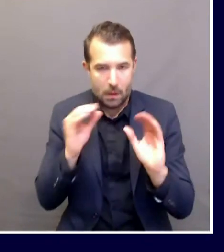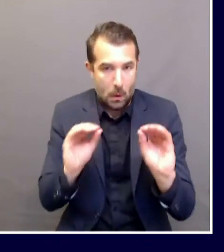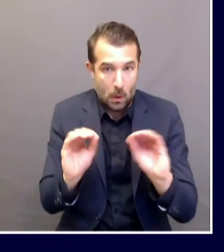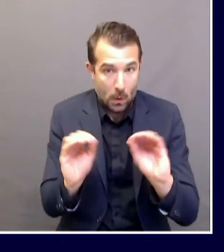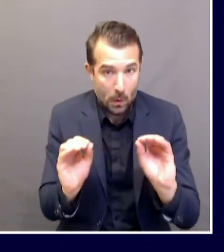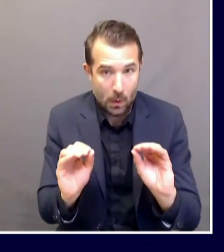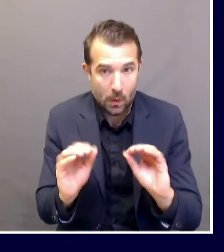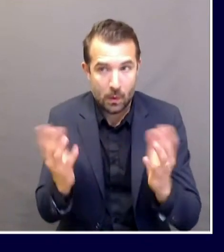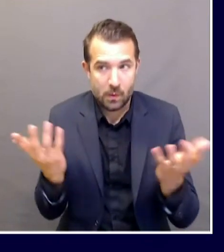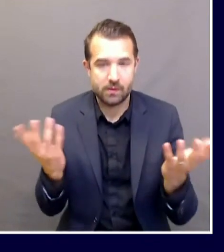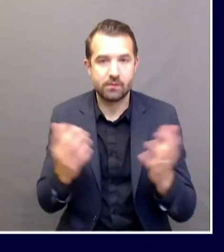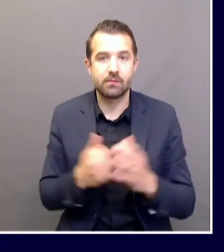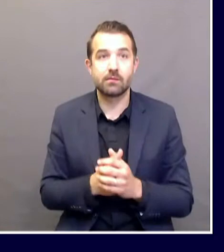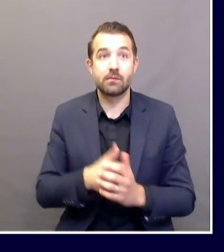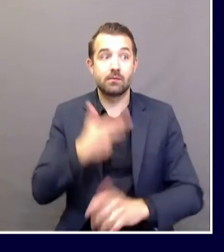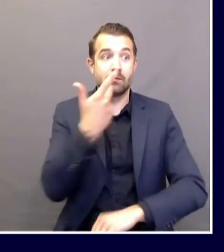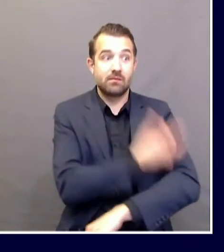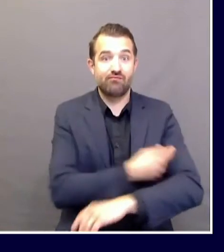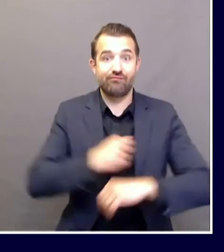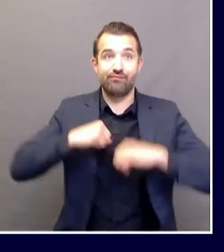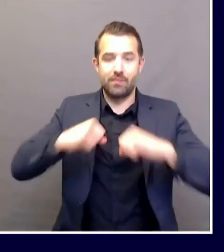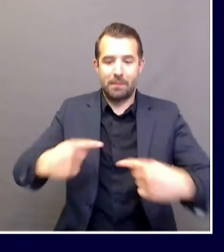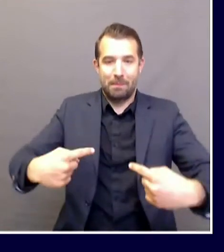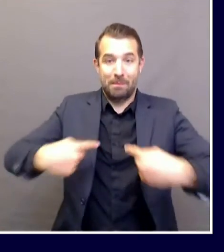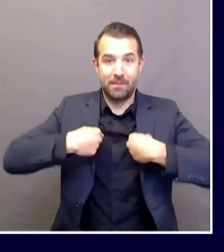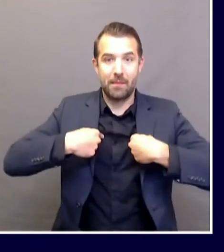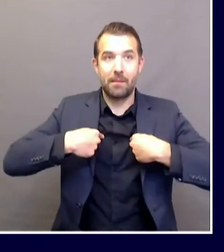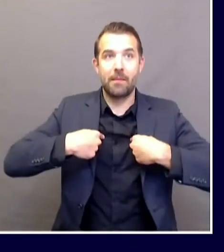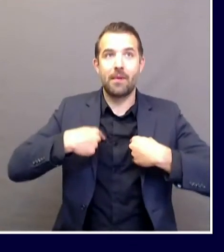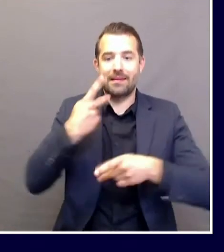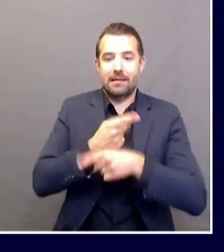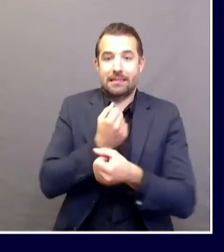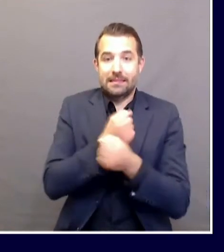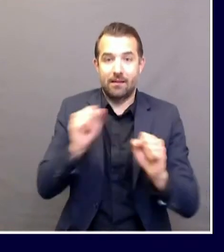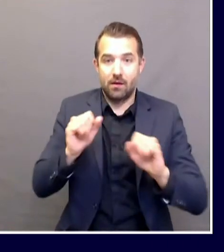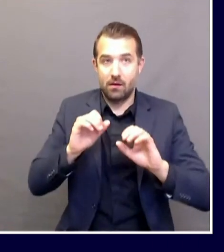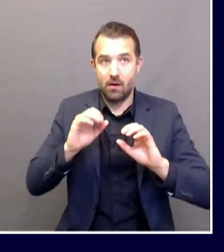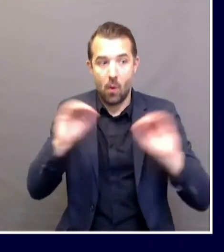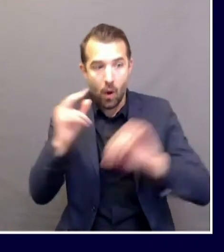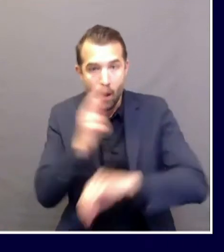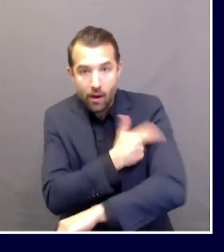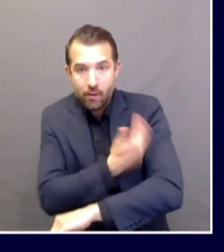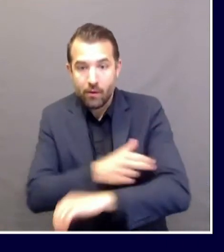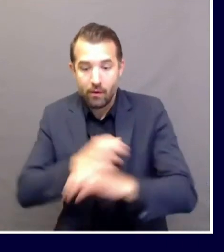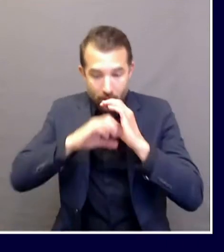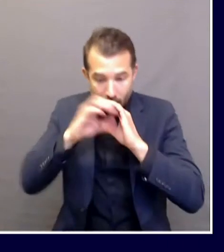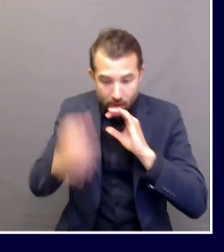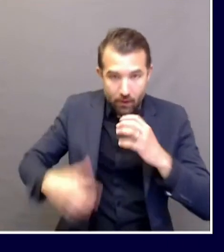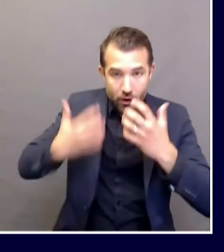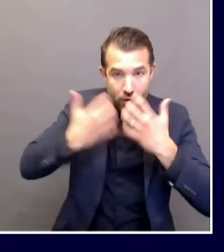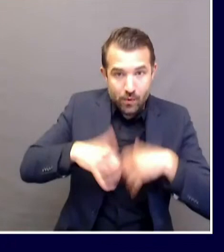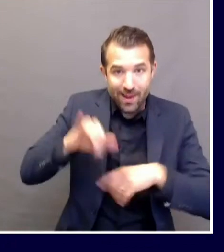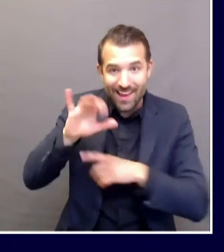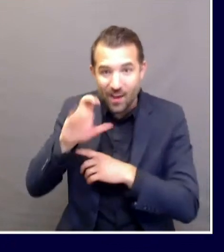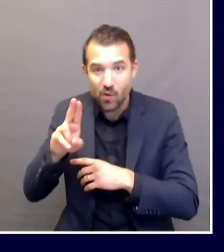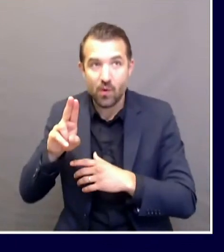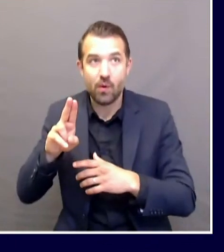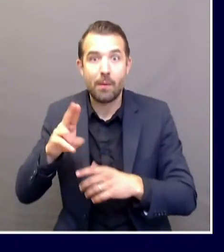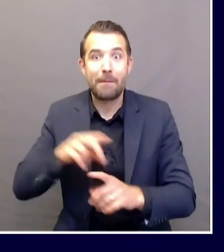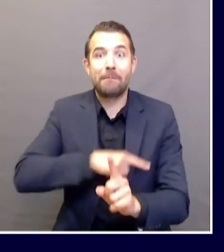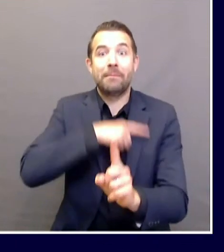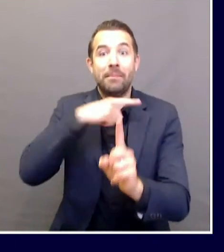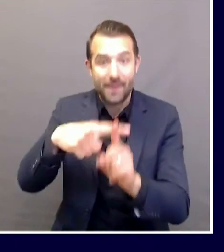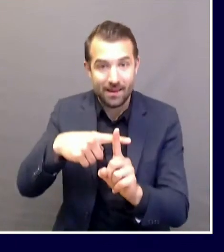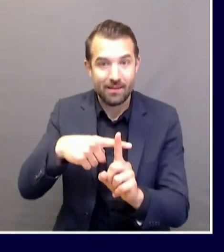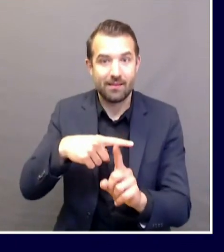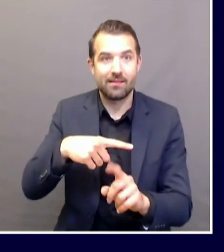hospital, not only keep you off a ventilator, but by being vaccinated, you reduce the likelihood that you